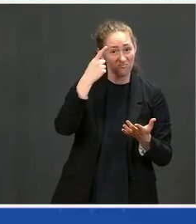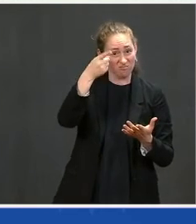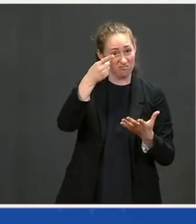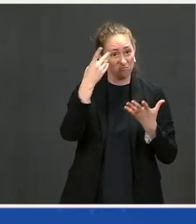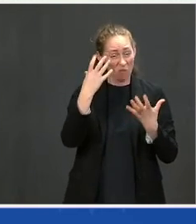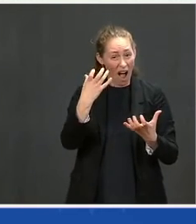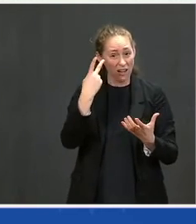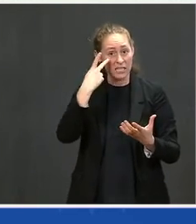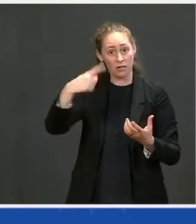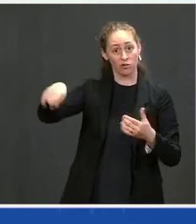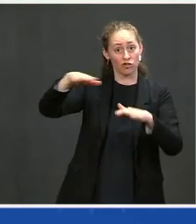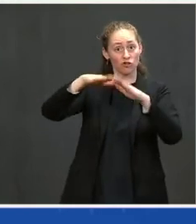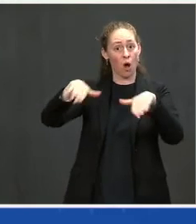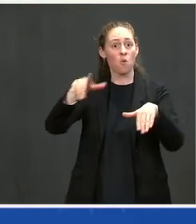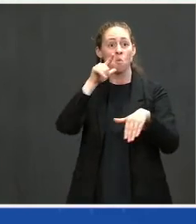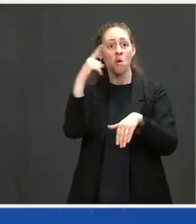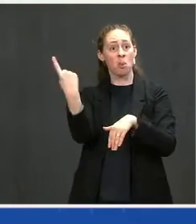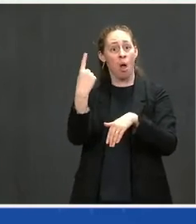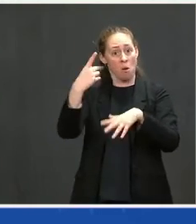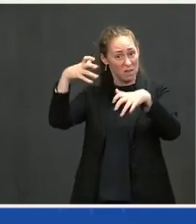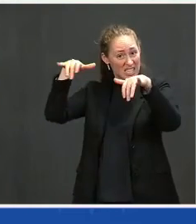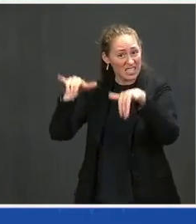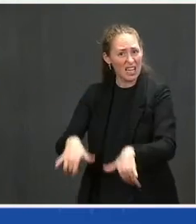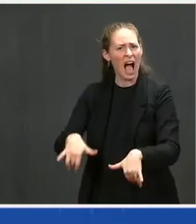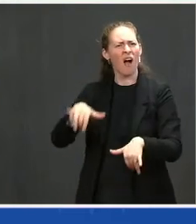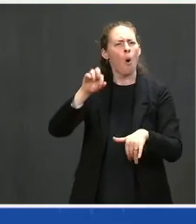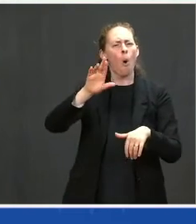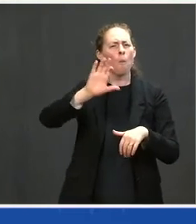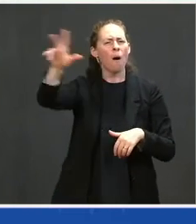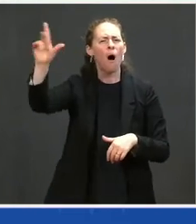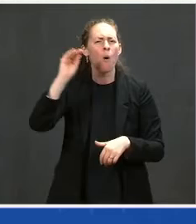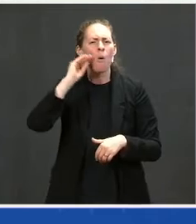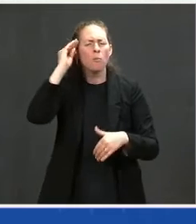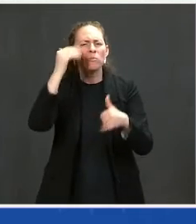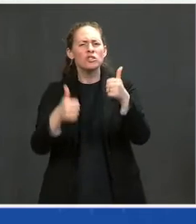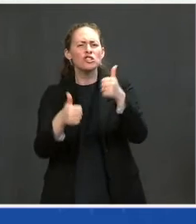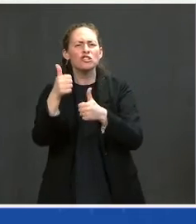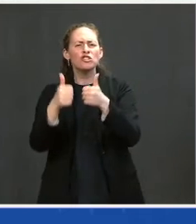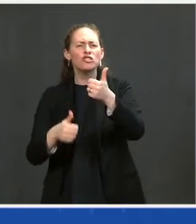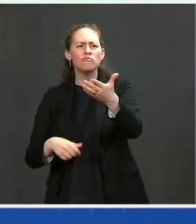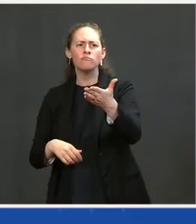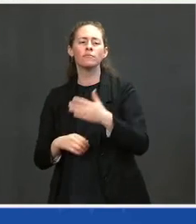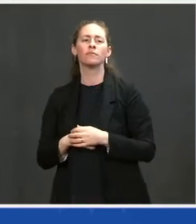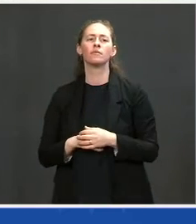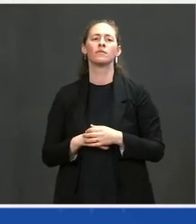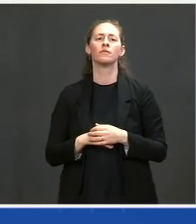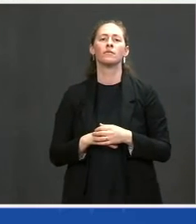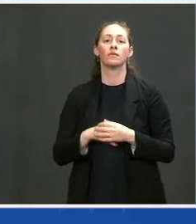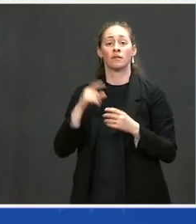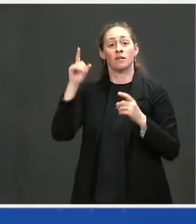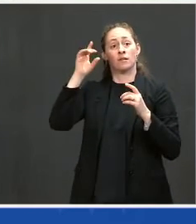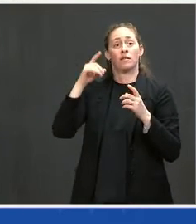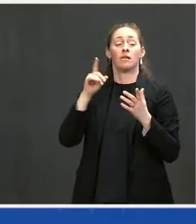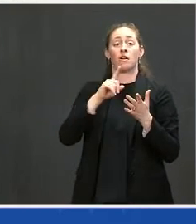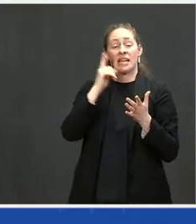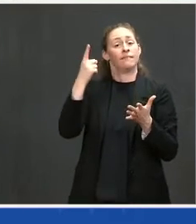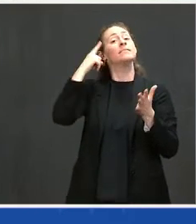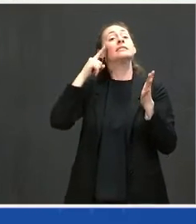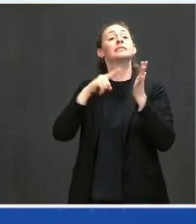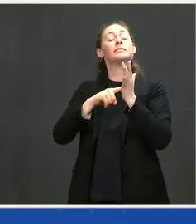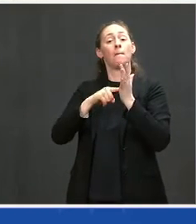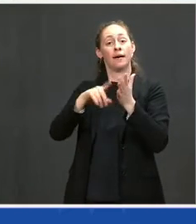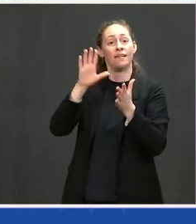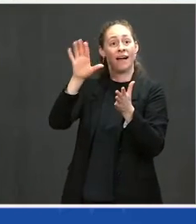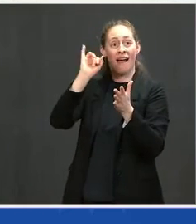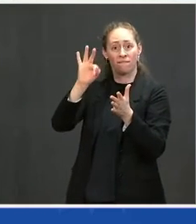deported eventually? Well, the judgment has to be made whether or not, in this young man's case, he has a mom at home. There's